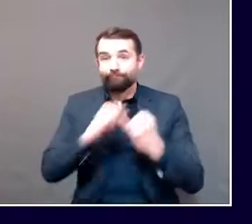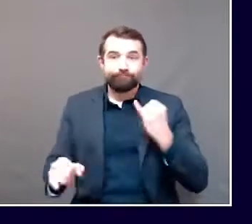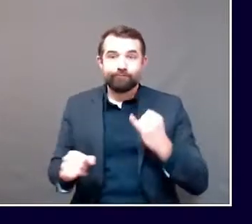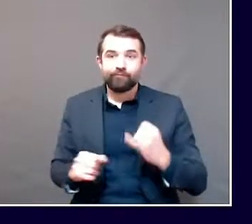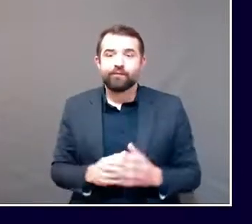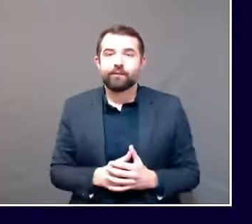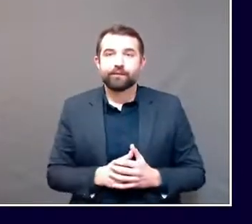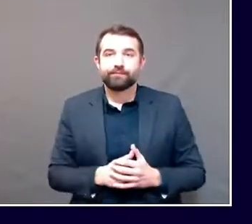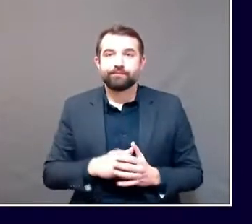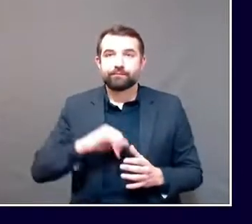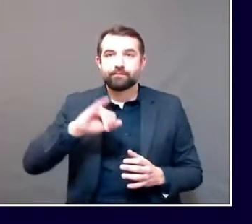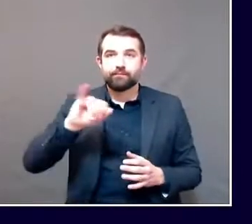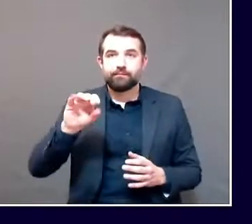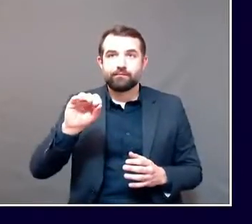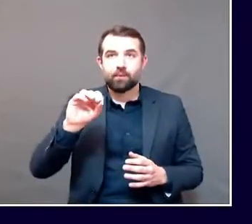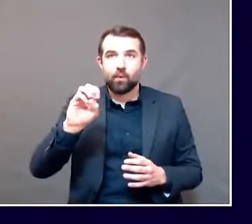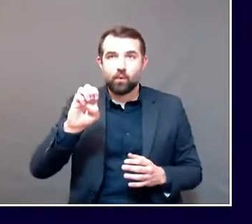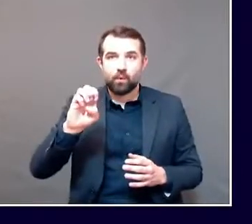to Joe Lawler.